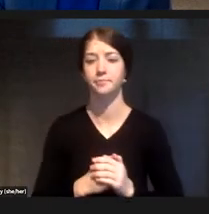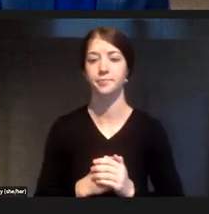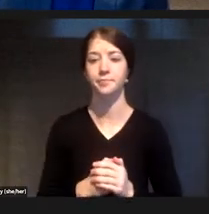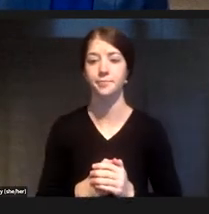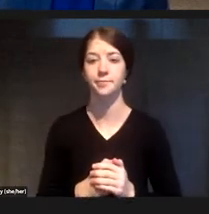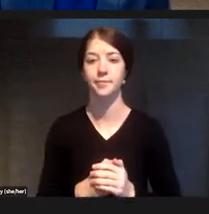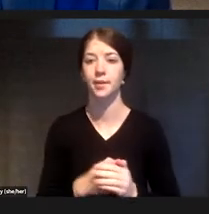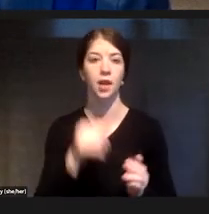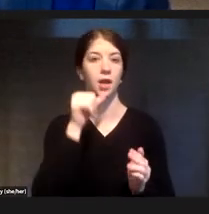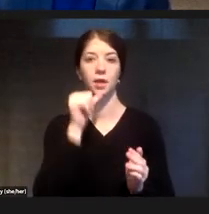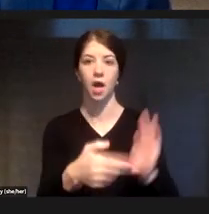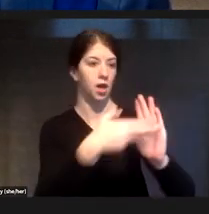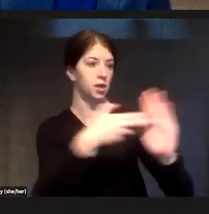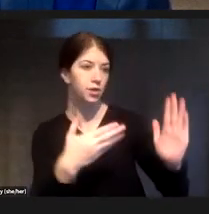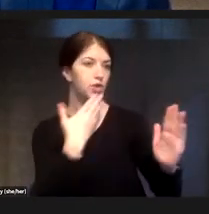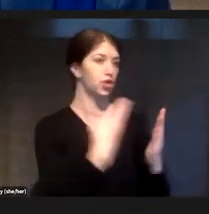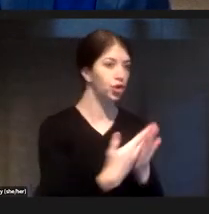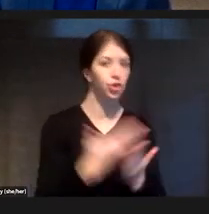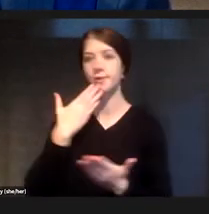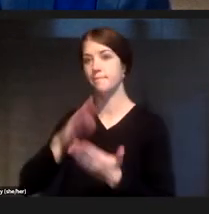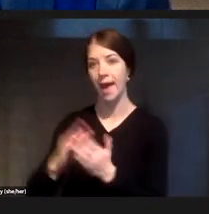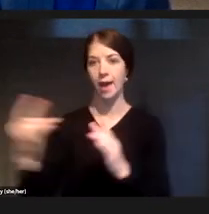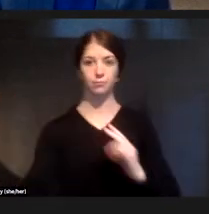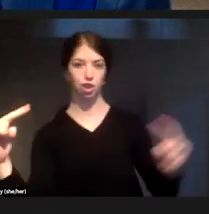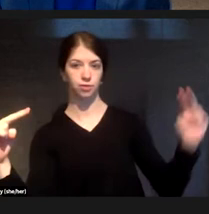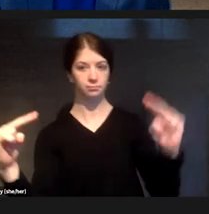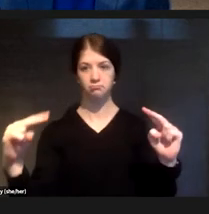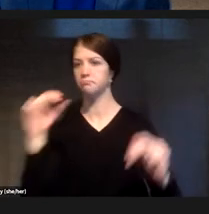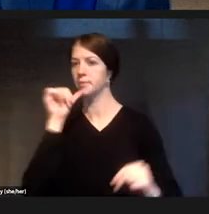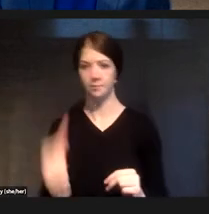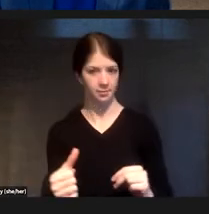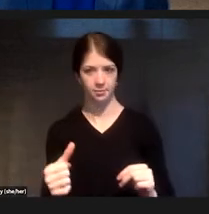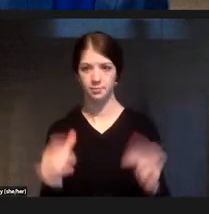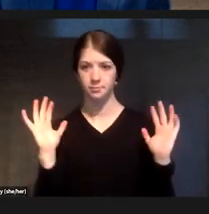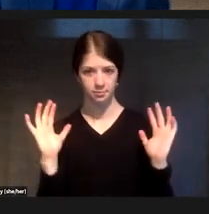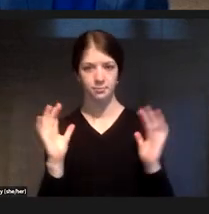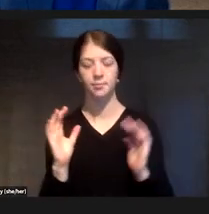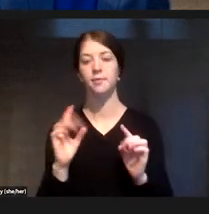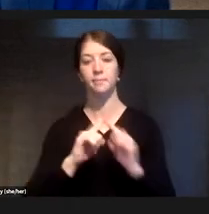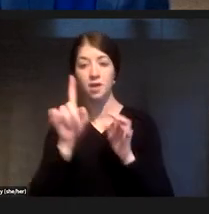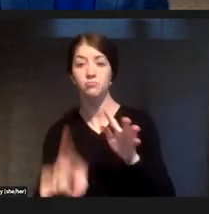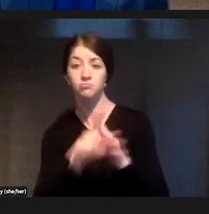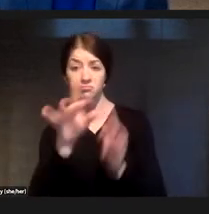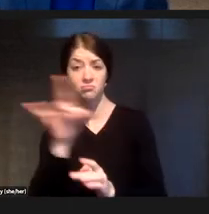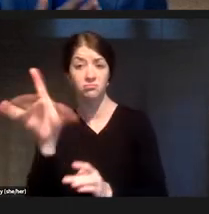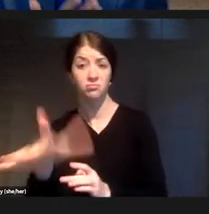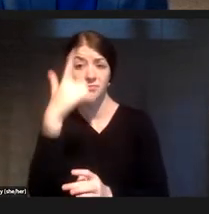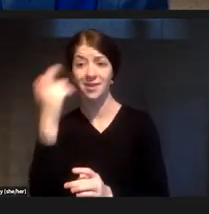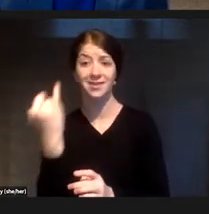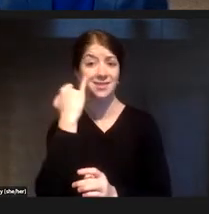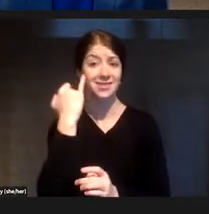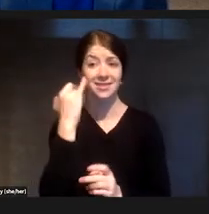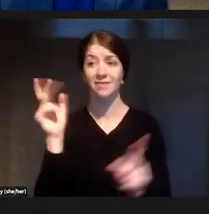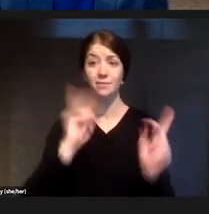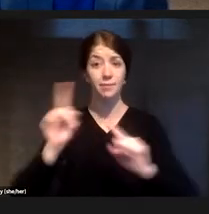good or bad to those different perspectives. I merely bring them up because if we don't recognize that people are not always on the same page when they start